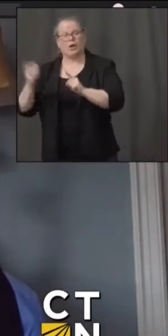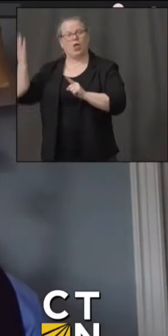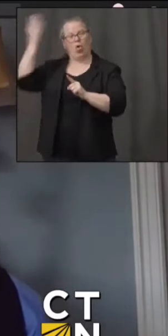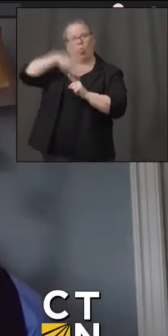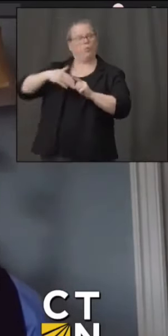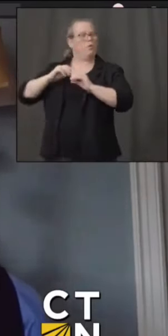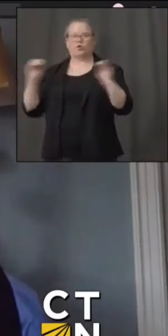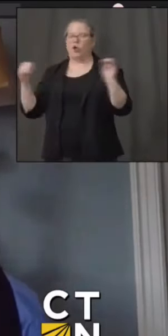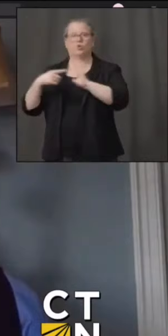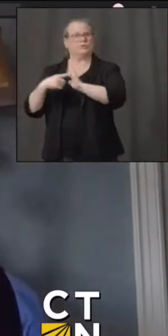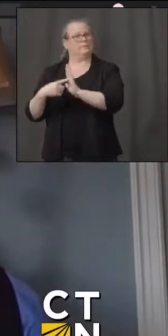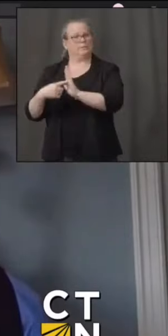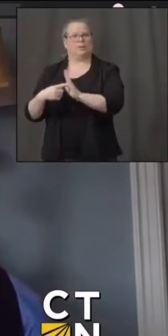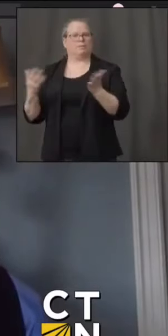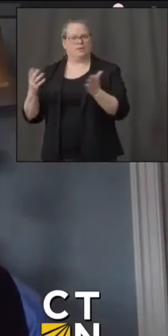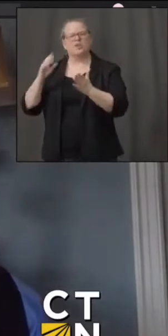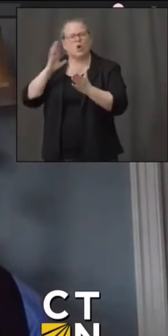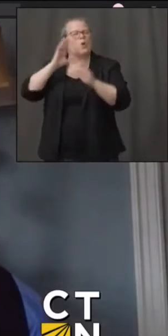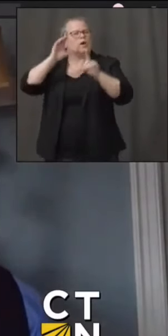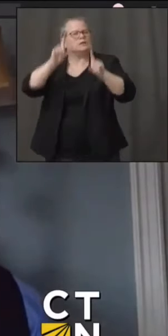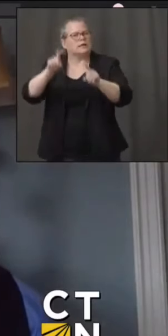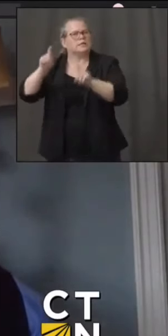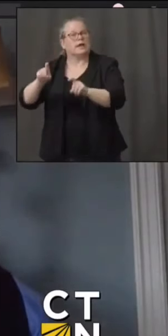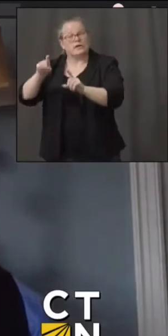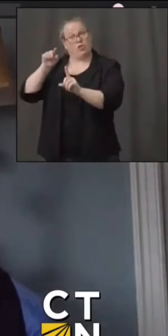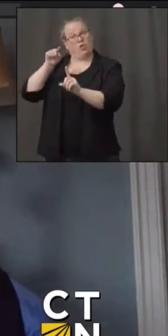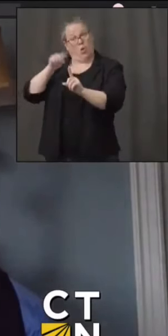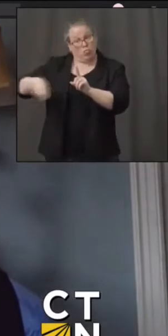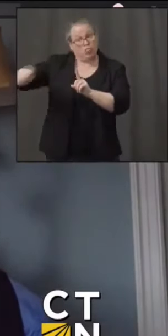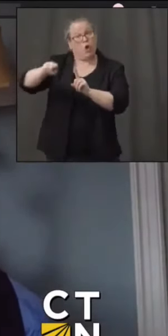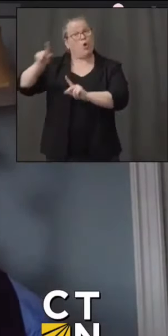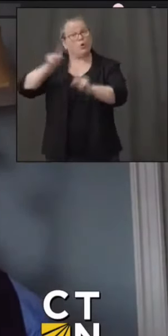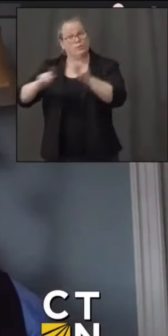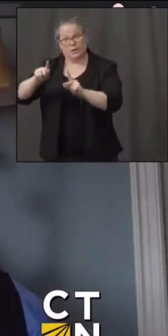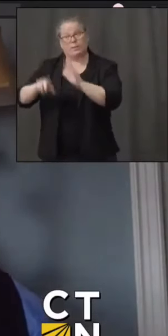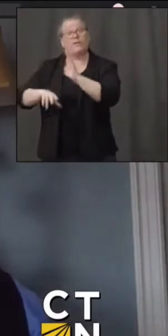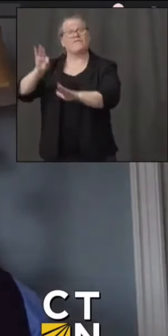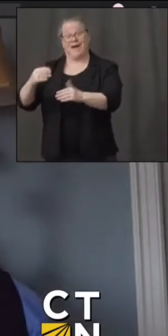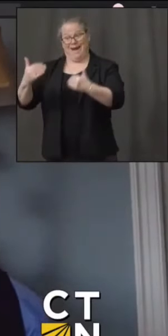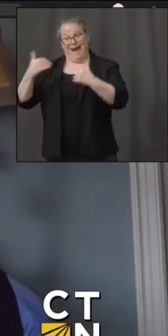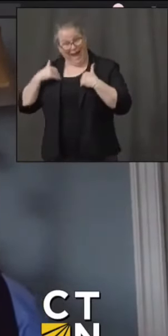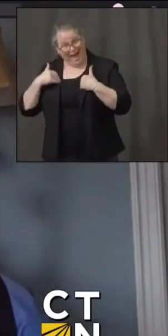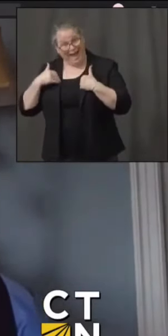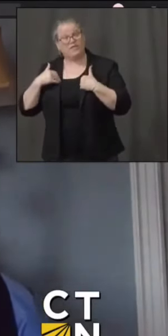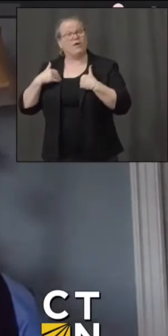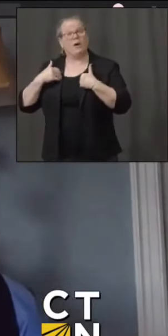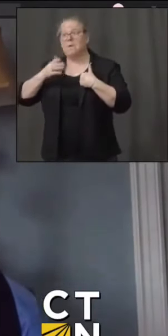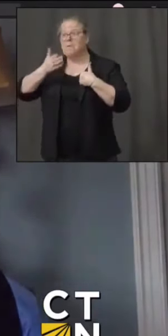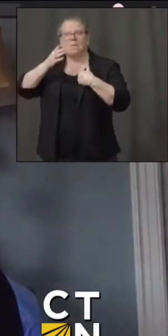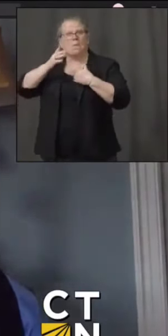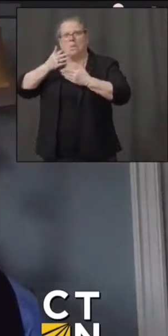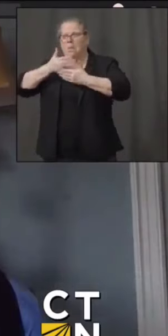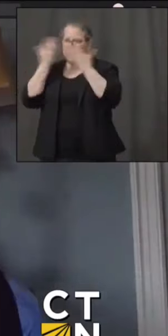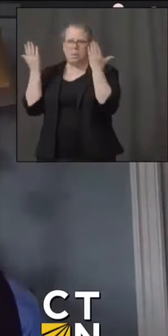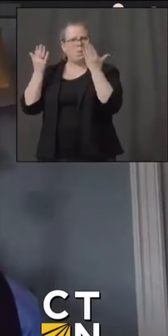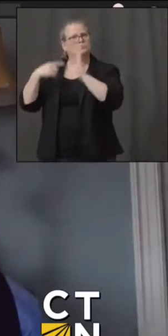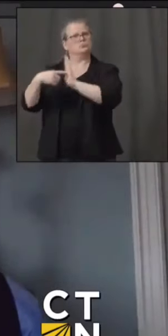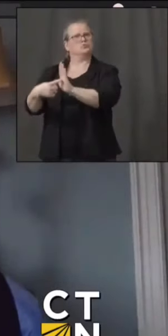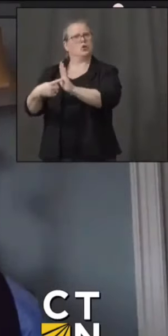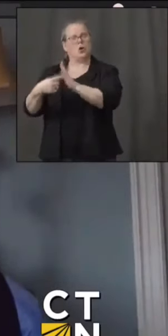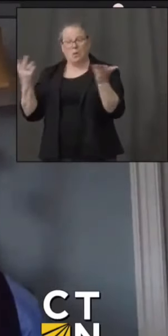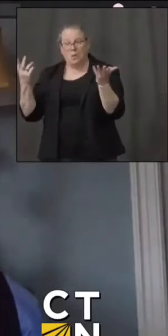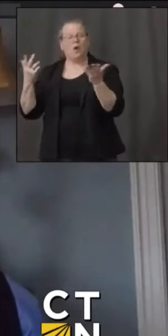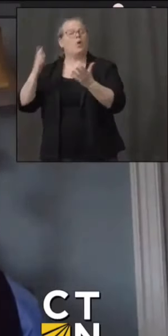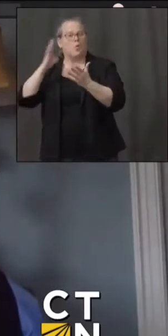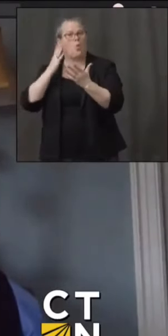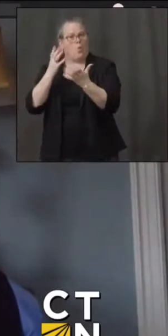But I think you're also hinting at something else that many people may have read about, is that there are new technologies coming along.